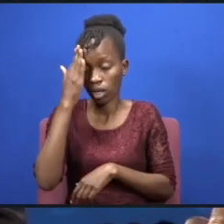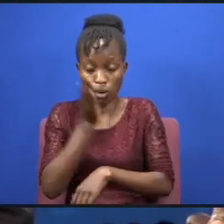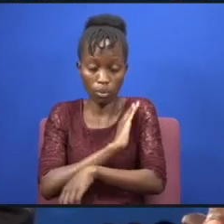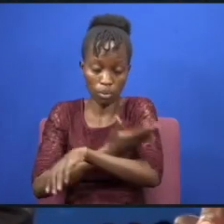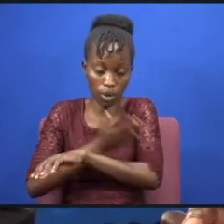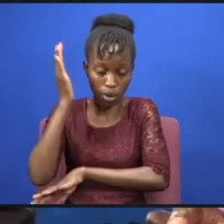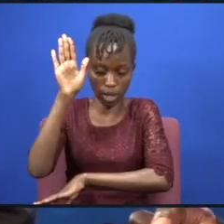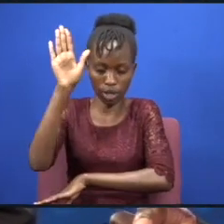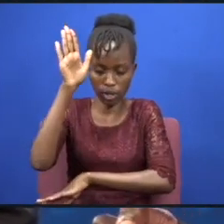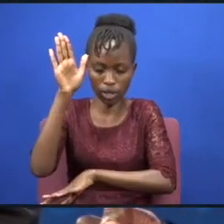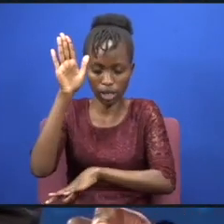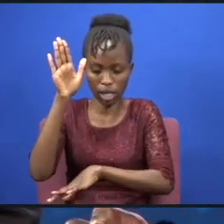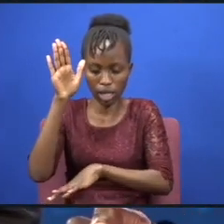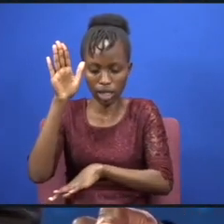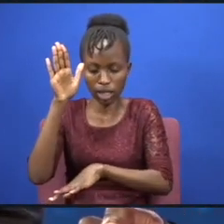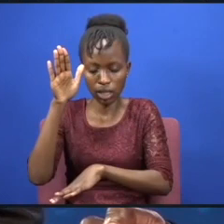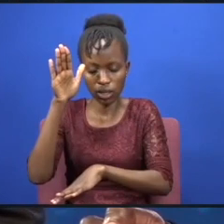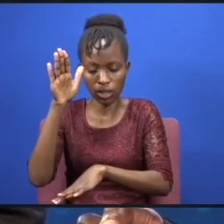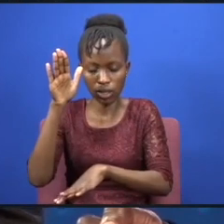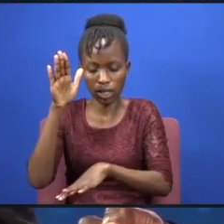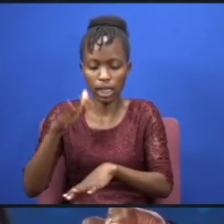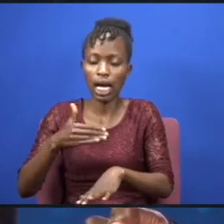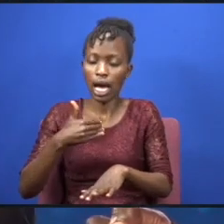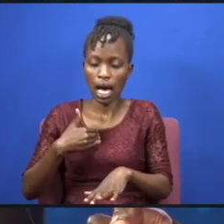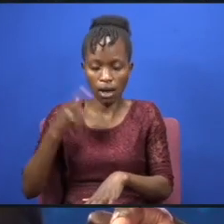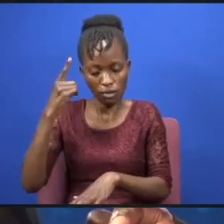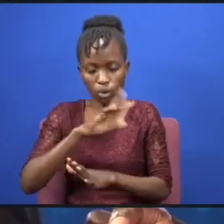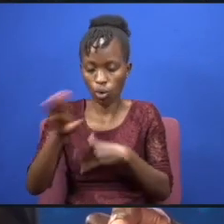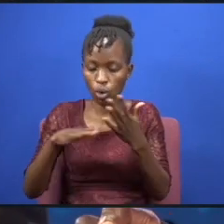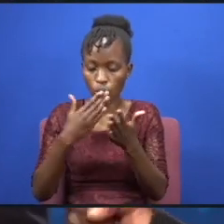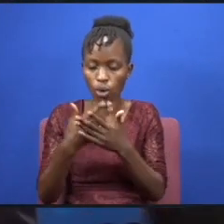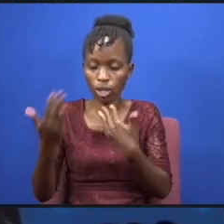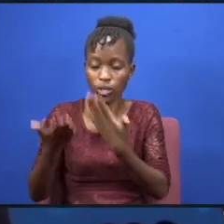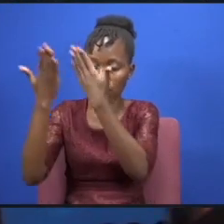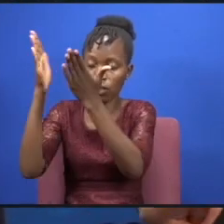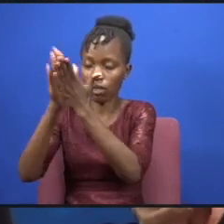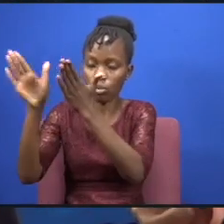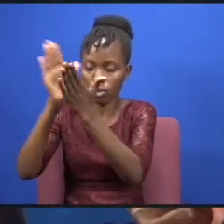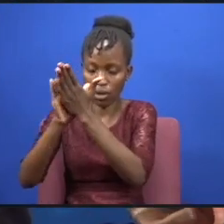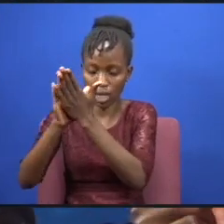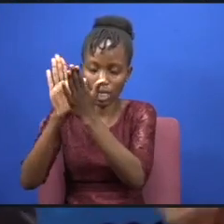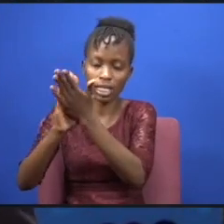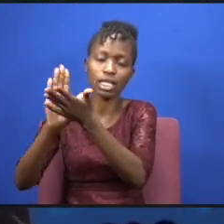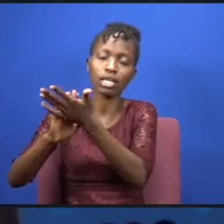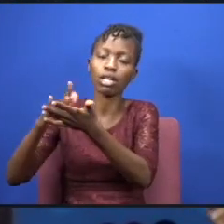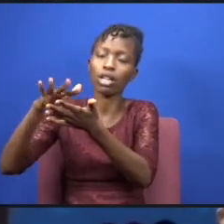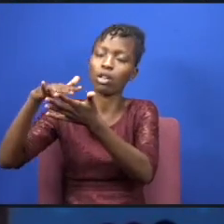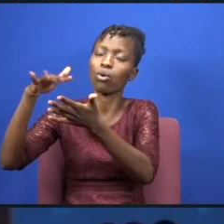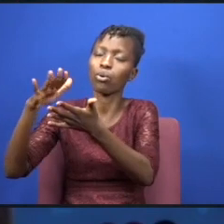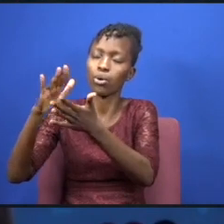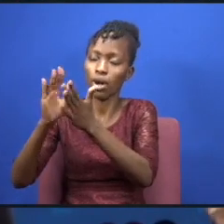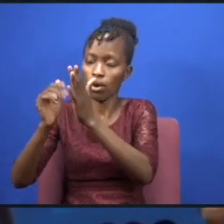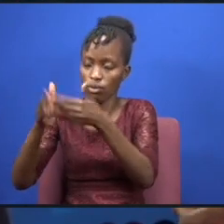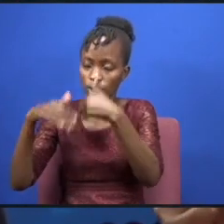power is available for us, O God. Thank you, Lord. Receive the praise. Receive the glory. Receive